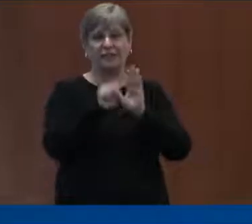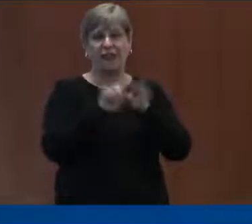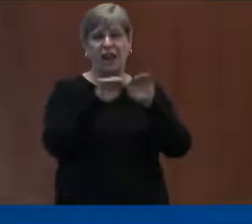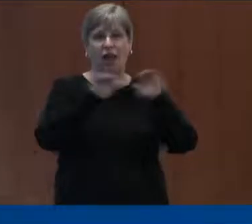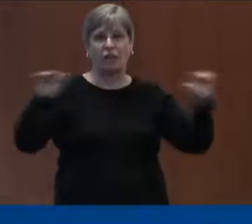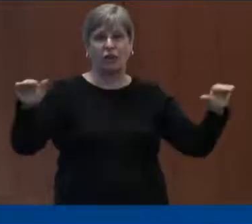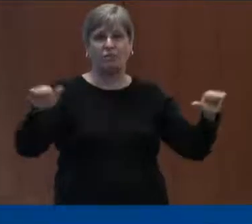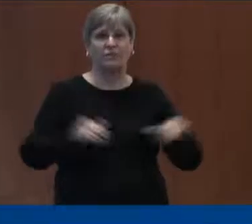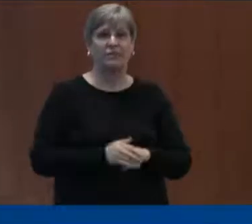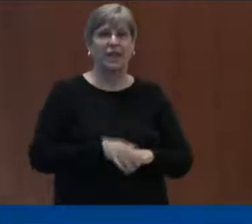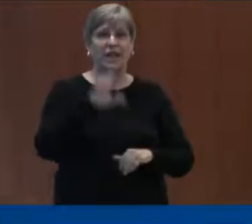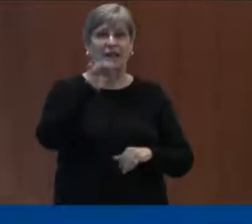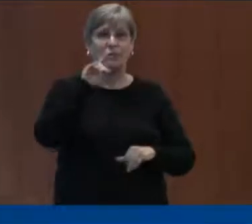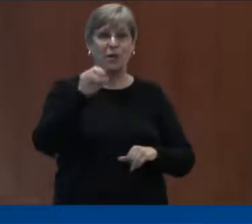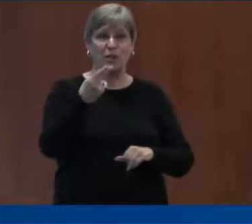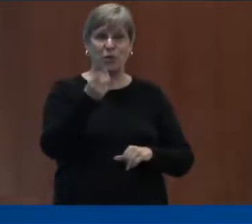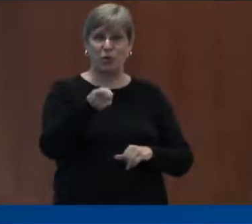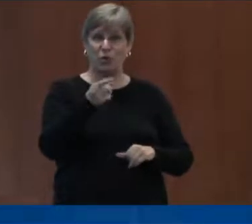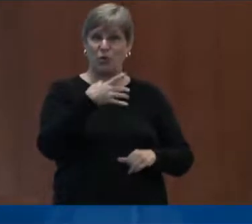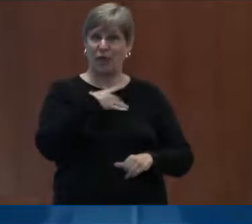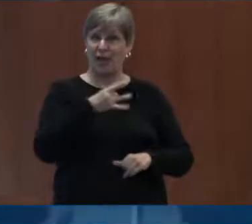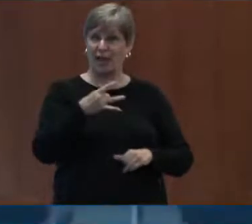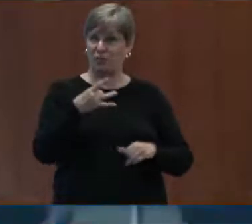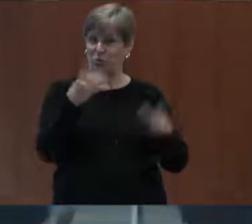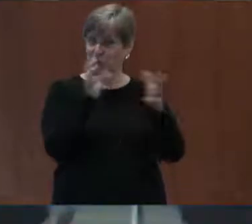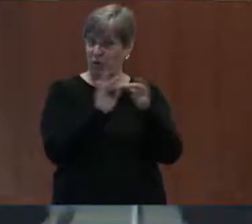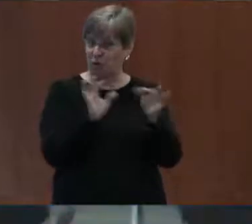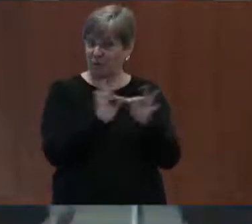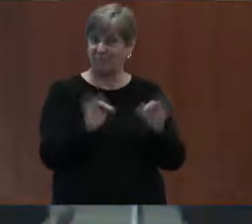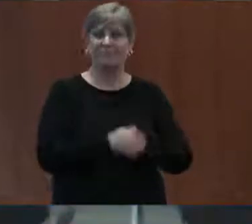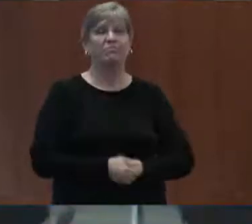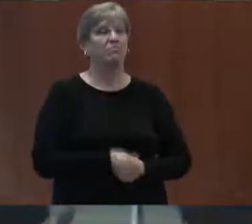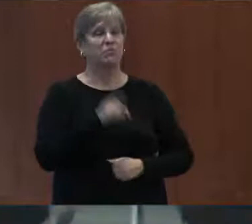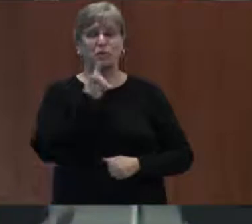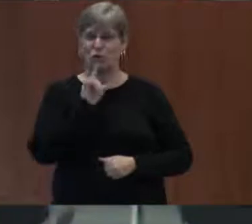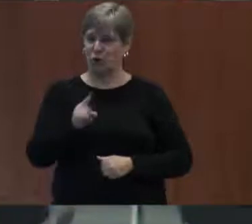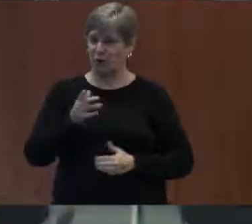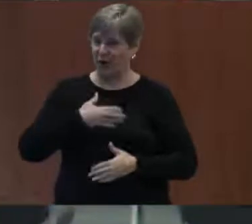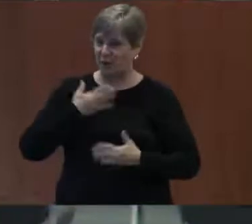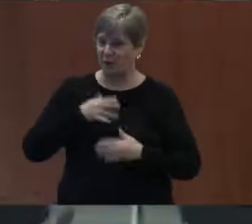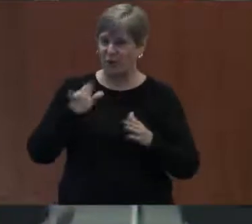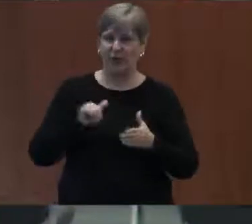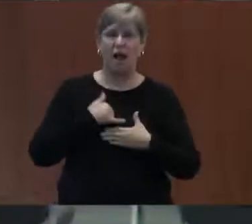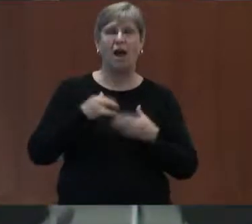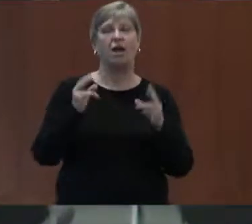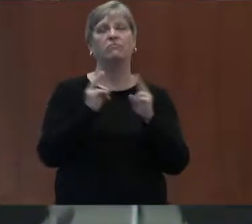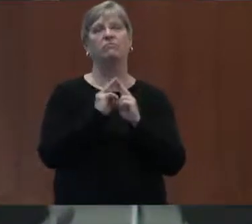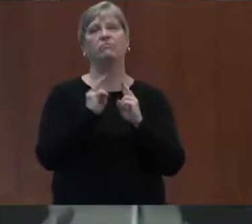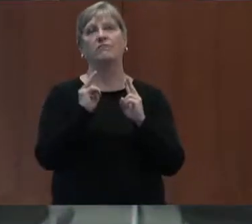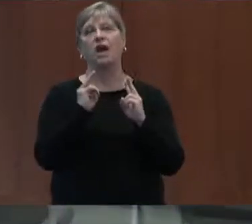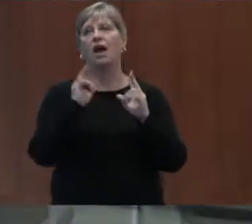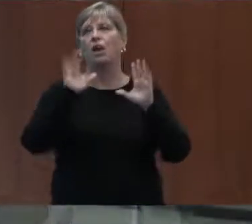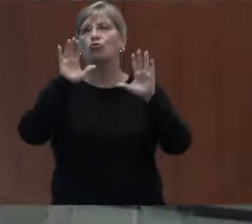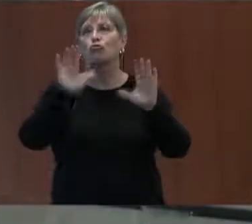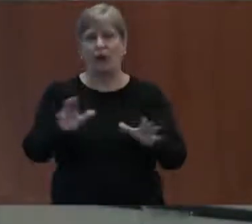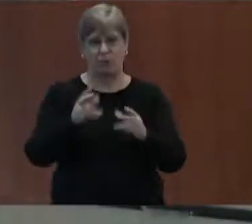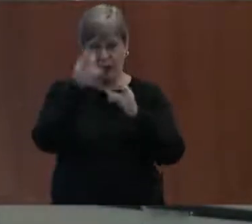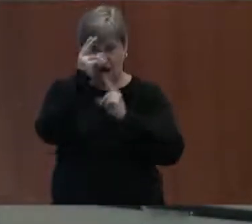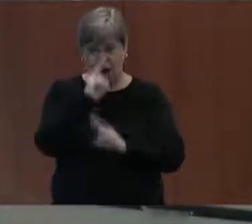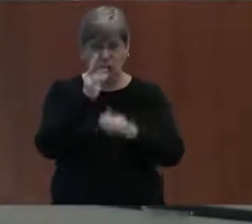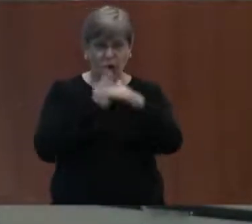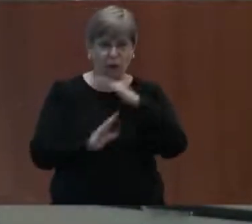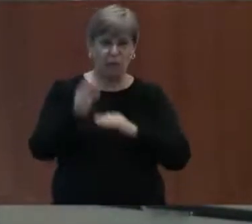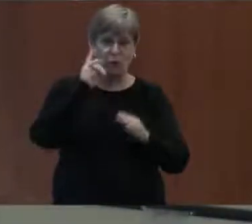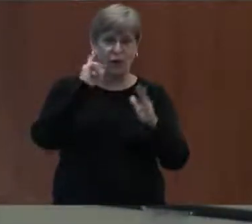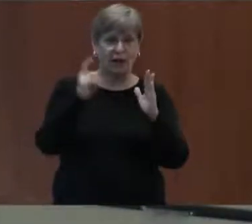level. Elizabeth, would you like to make a few comments? Sure. I am incredibly honored and humbled to